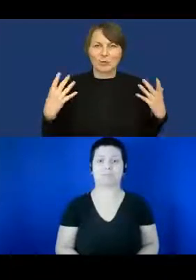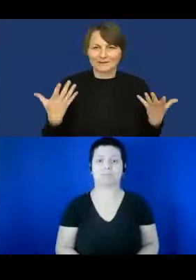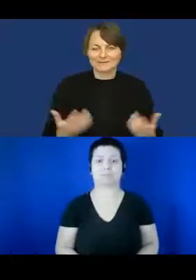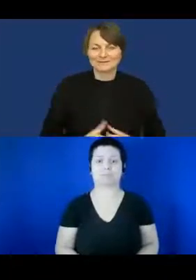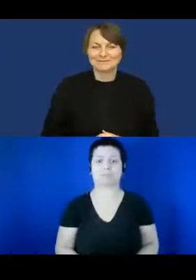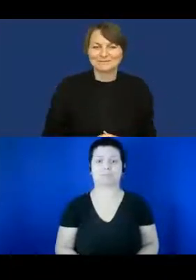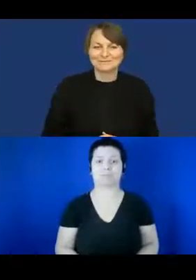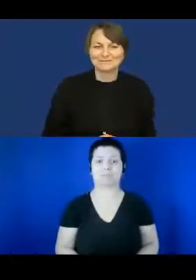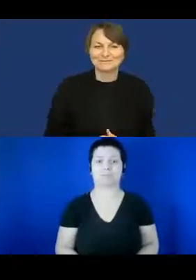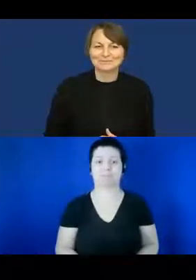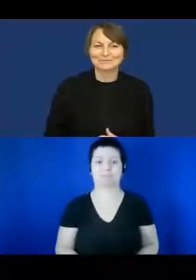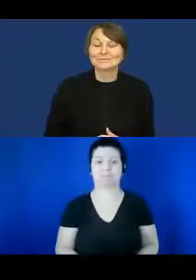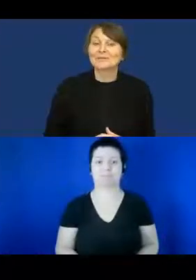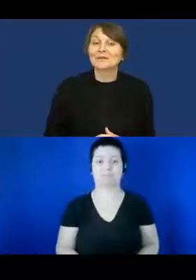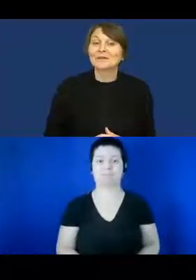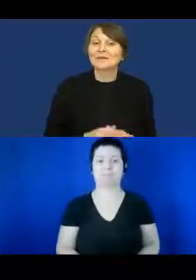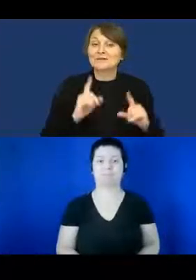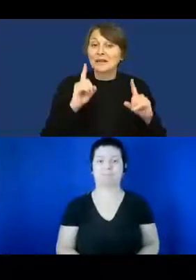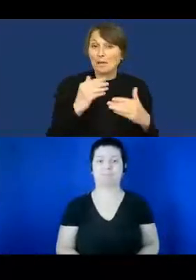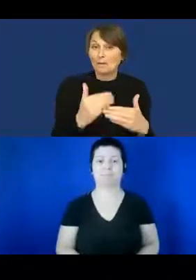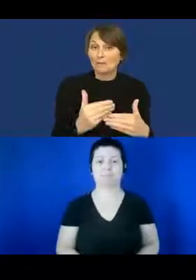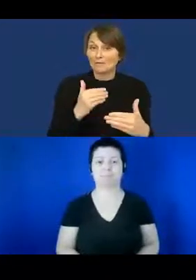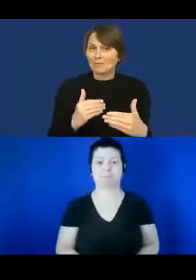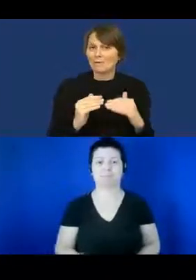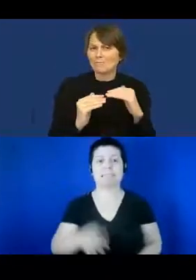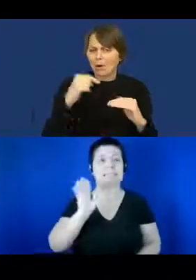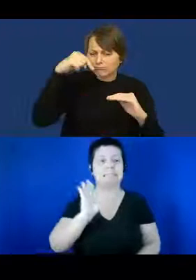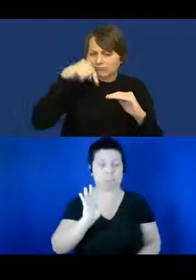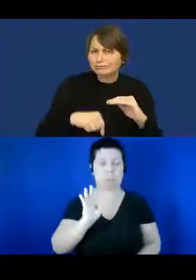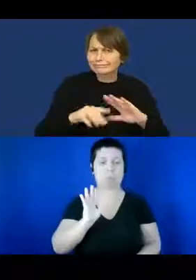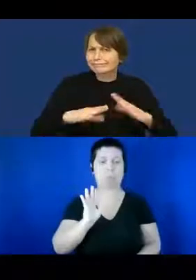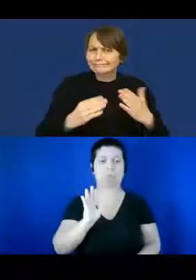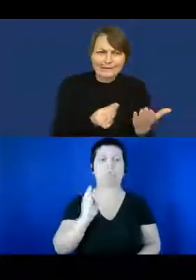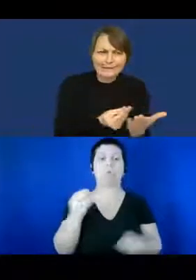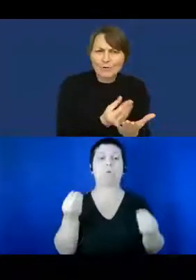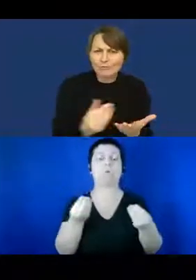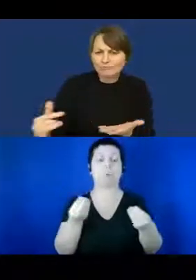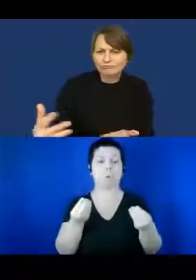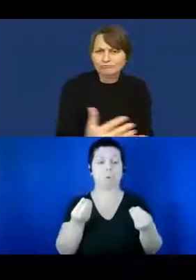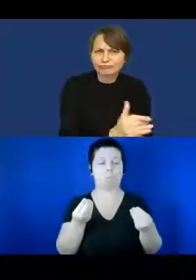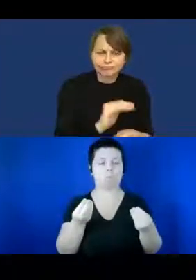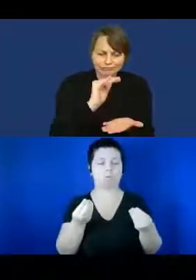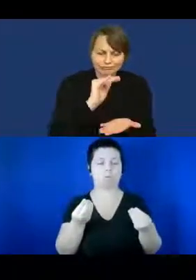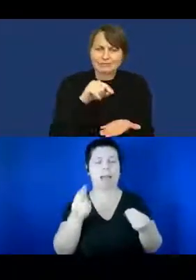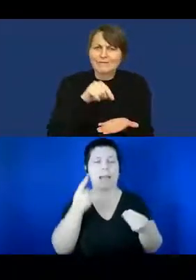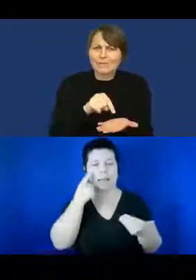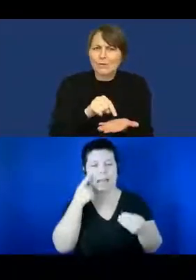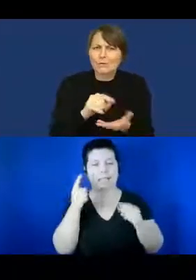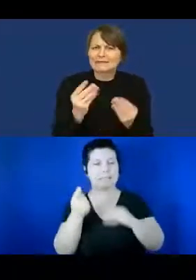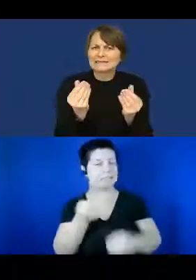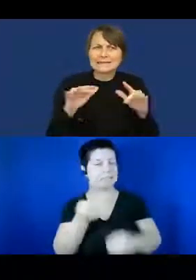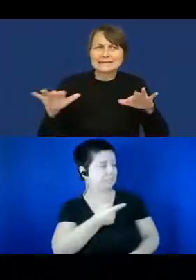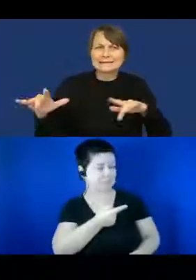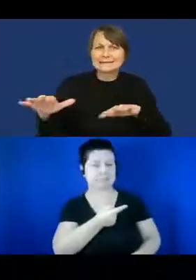Before we look into detail at how we use some of the information from the sensors, this slide gives